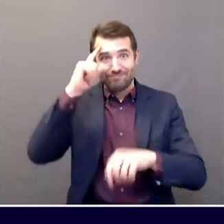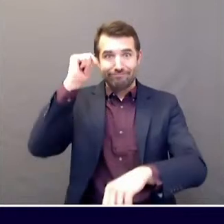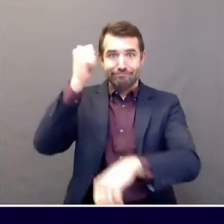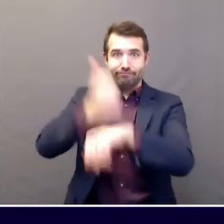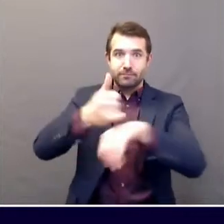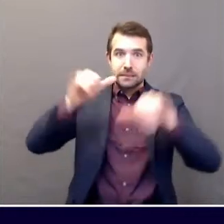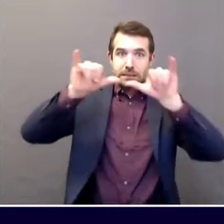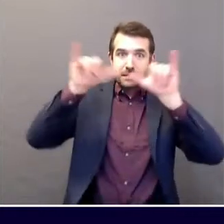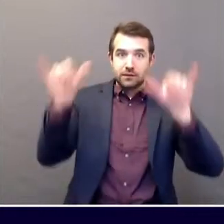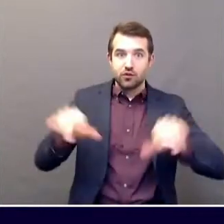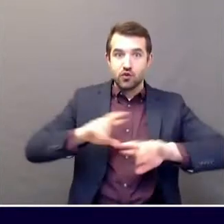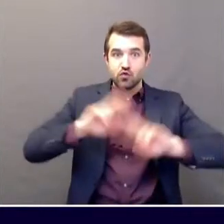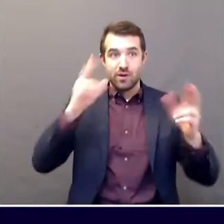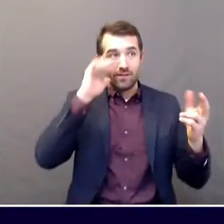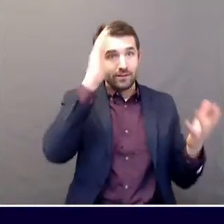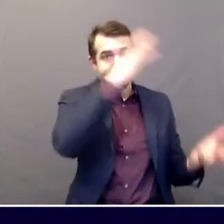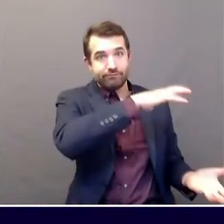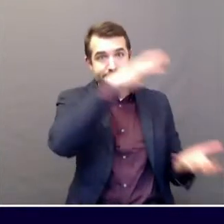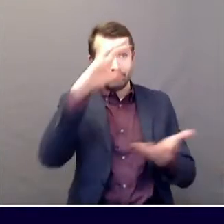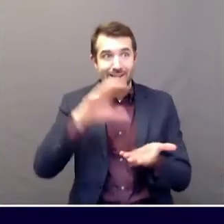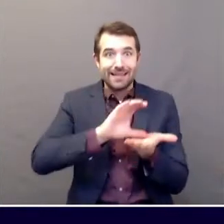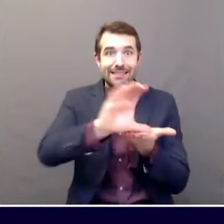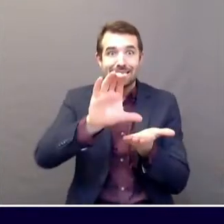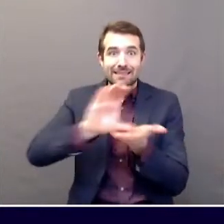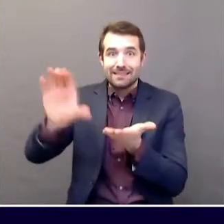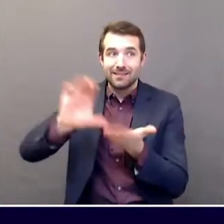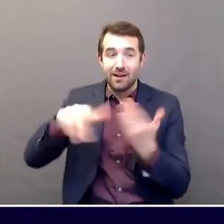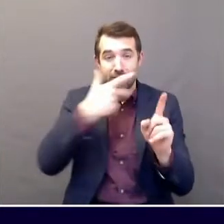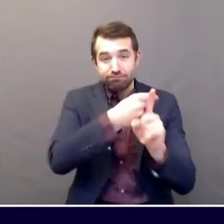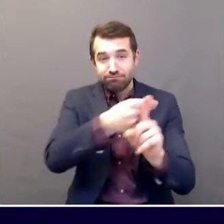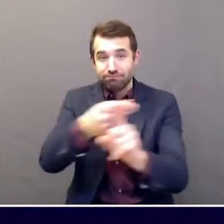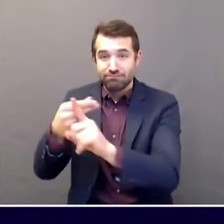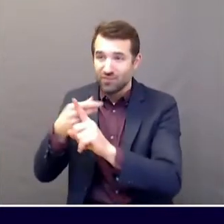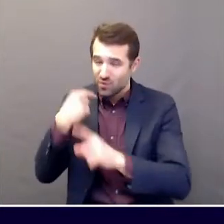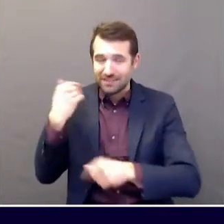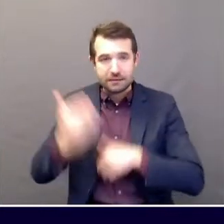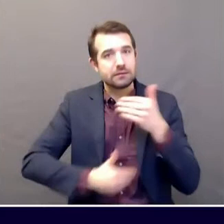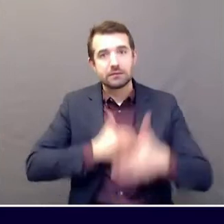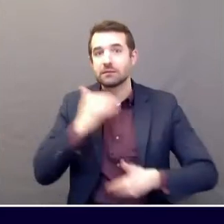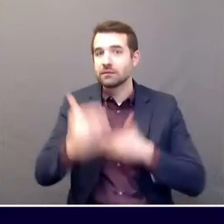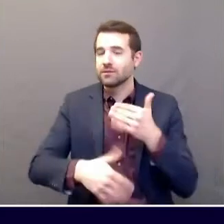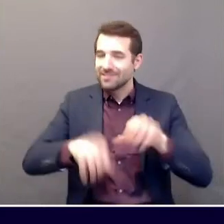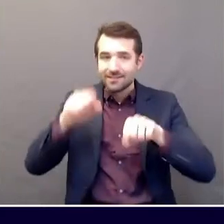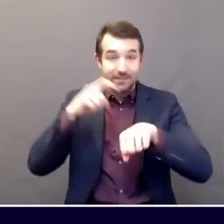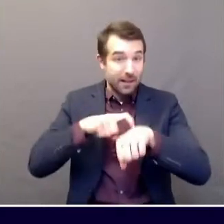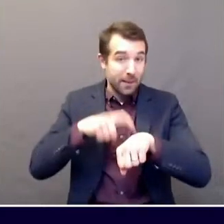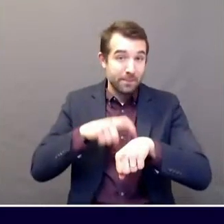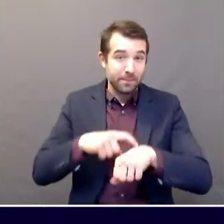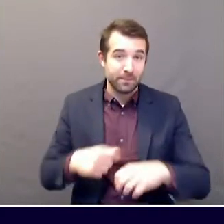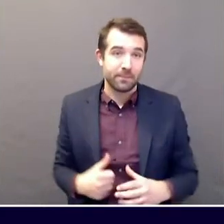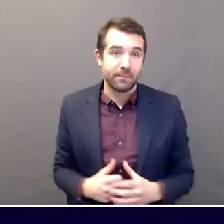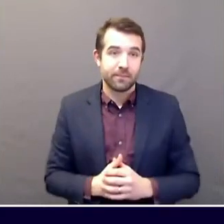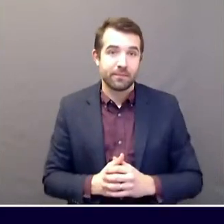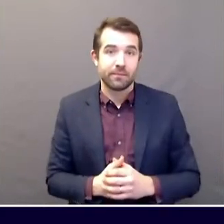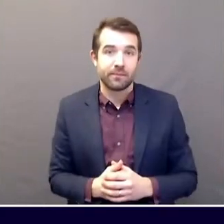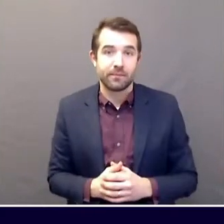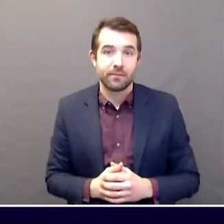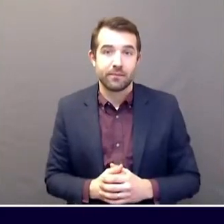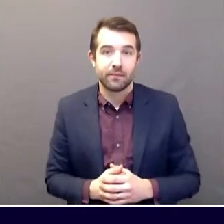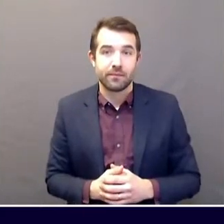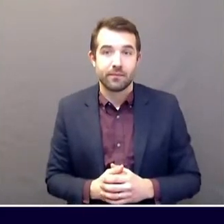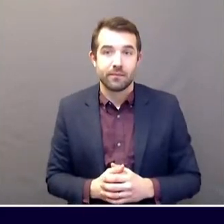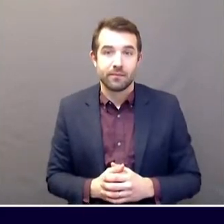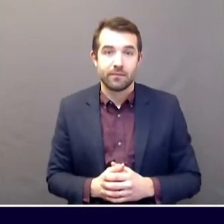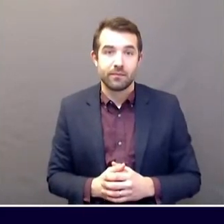particular. You know, we're getting there, and we will get there with everybody's help. So just a quick